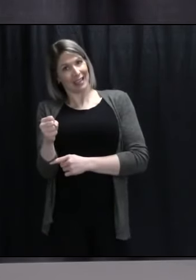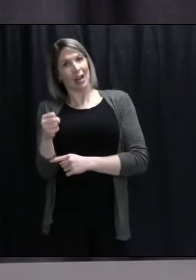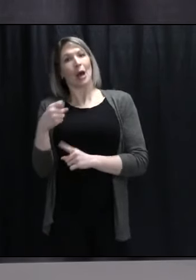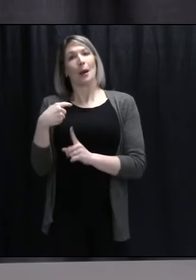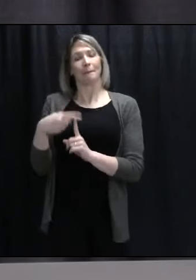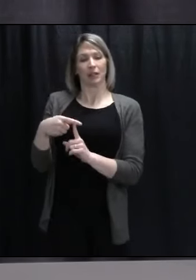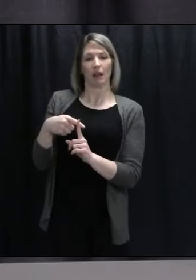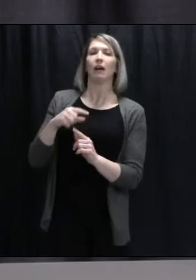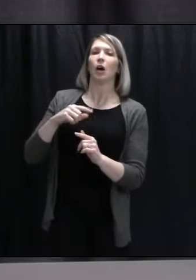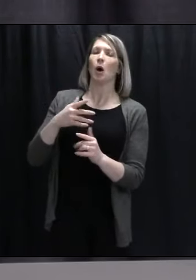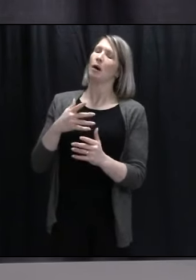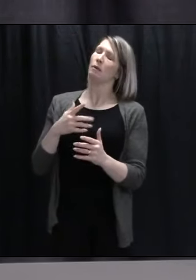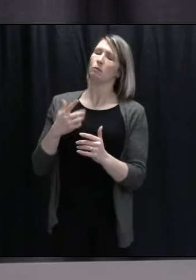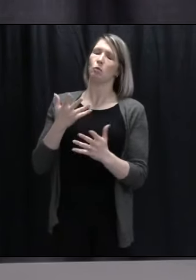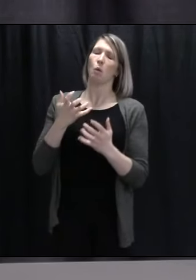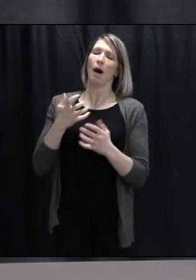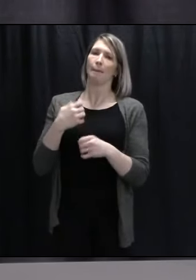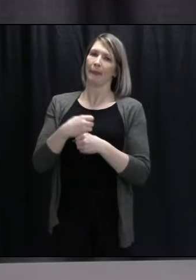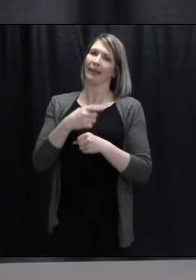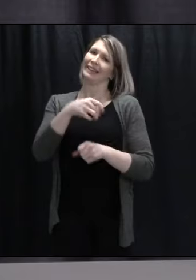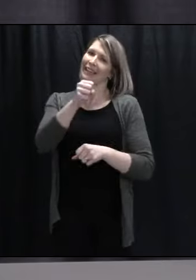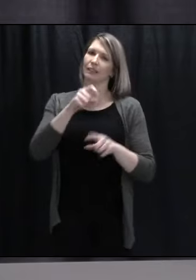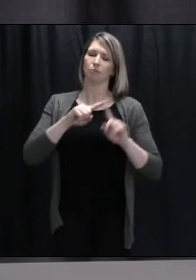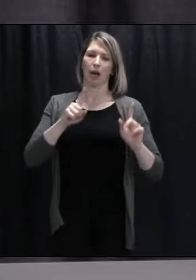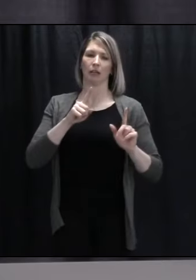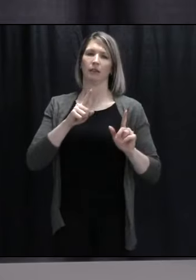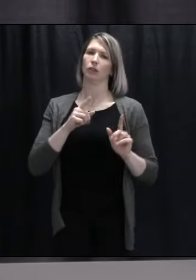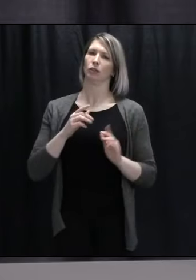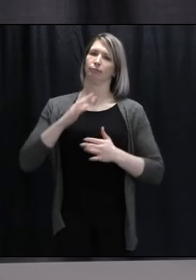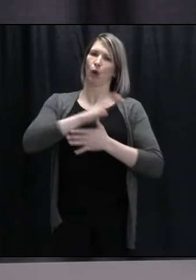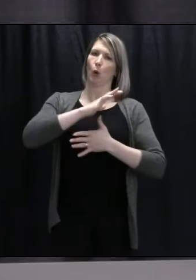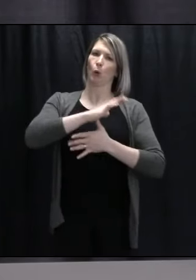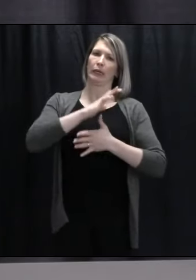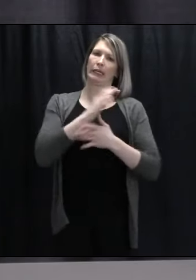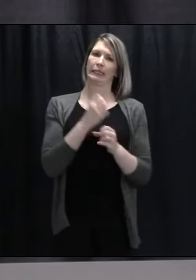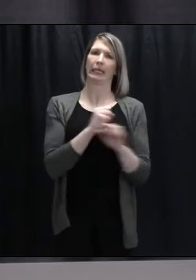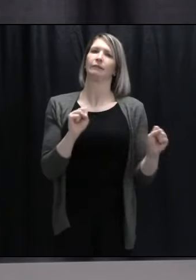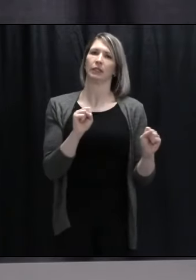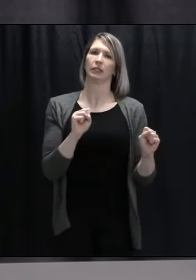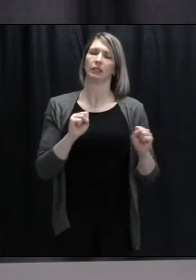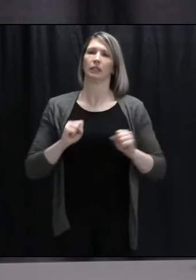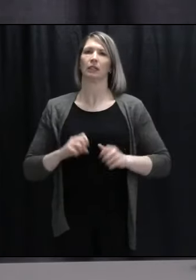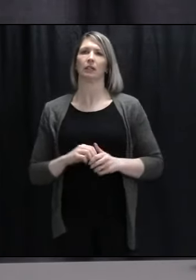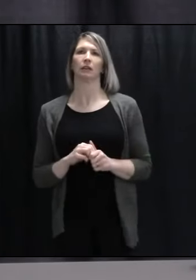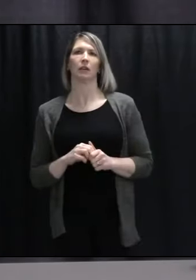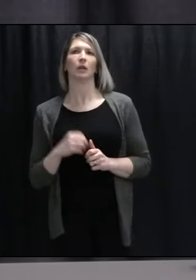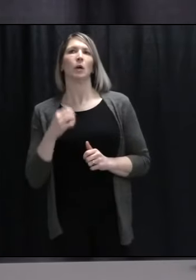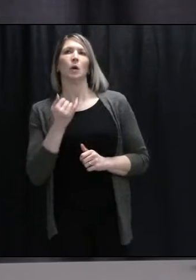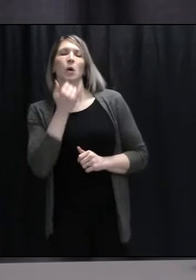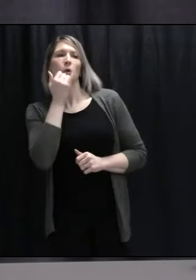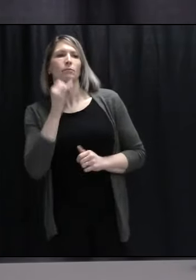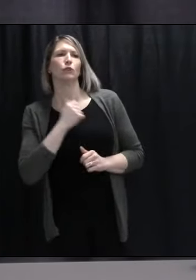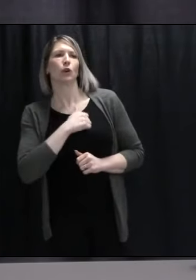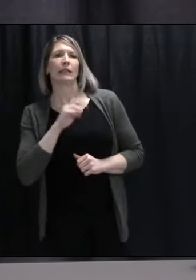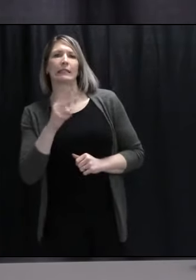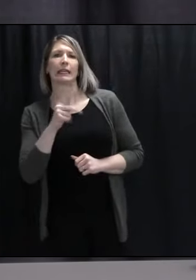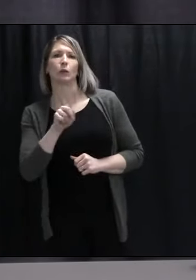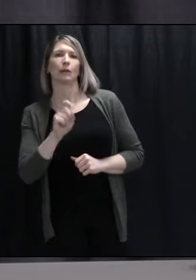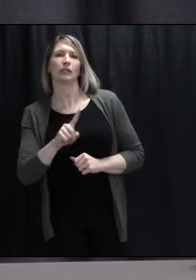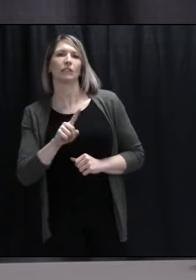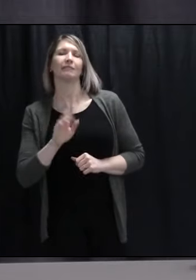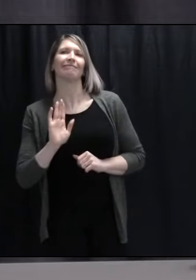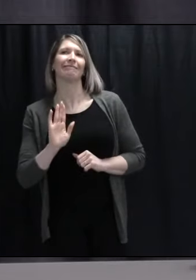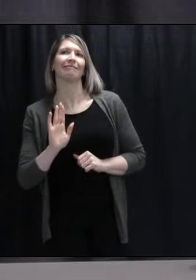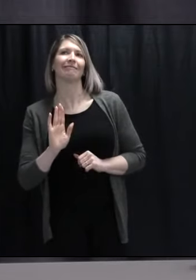is keeps our healthcare workers safe. Operator, we will now start single question. Oh, I didn't get my second question. Oh, sorry.